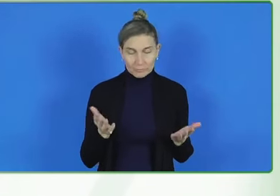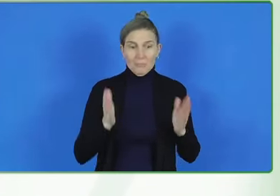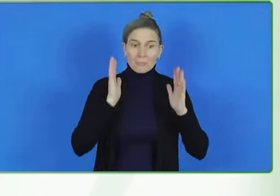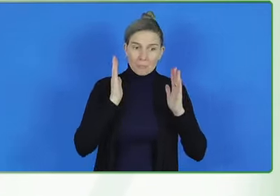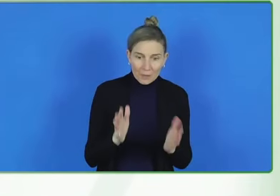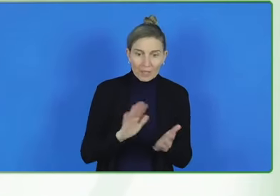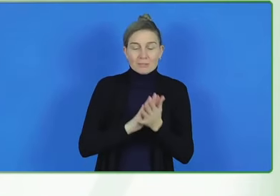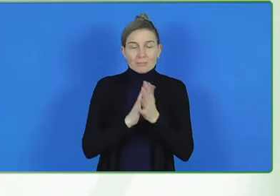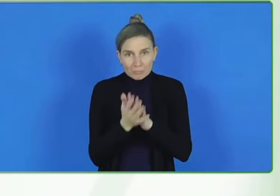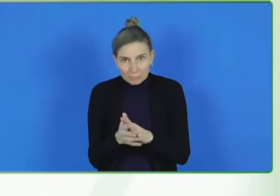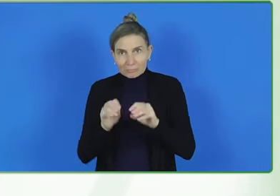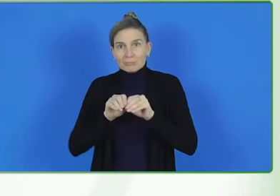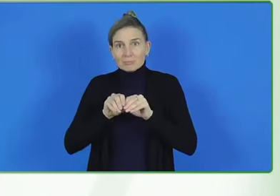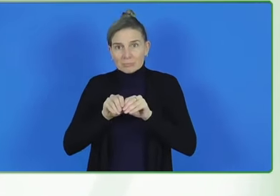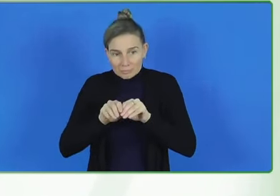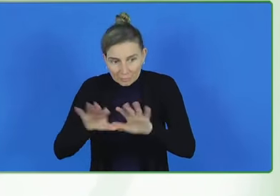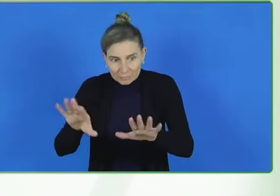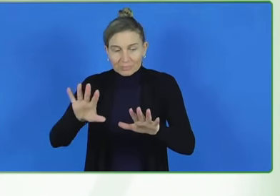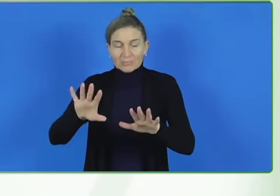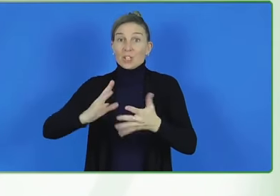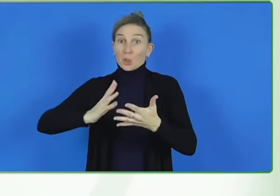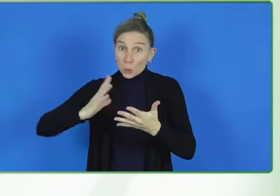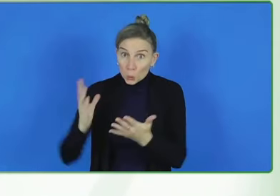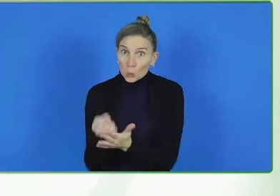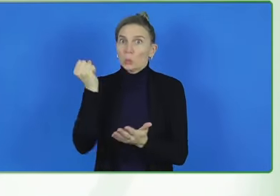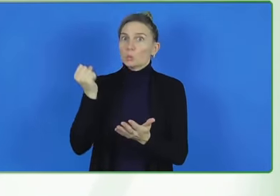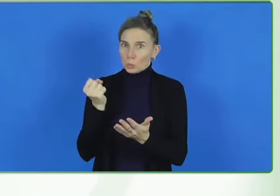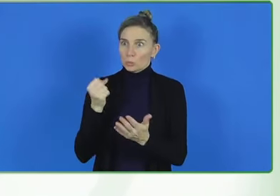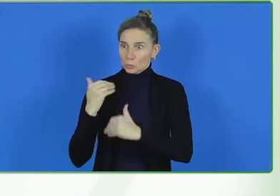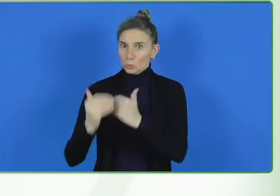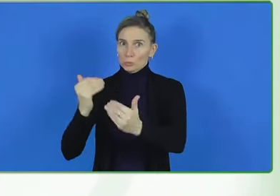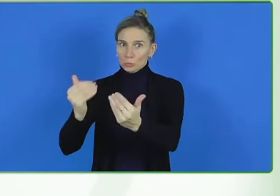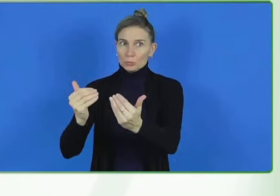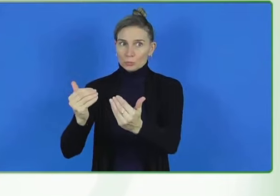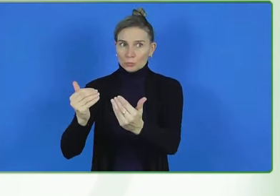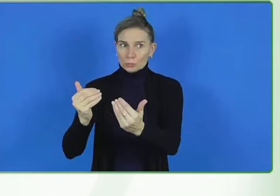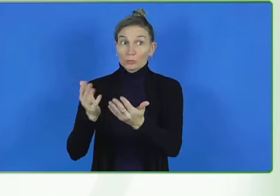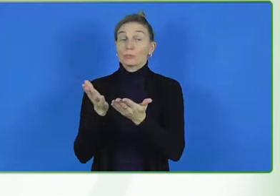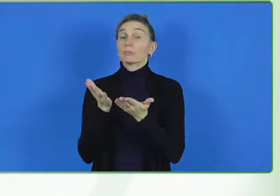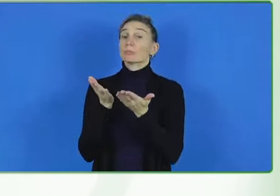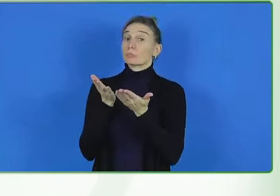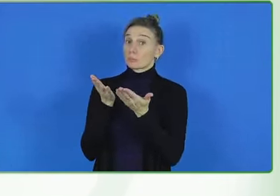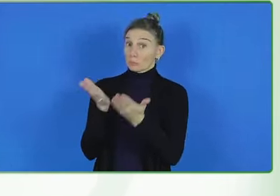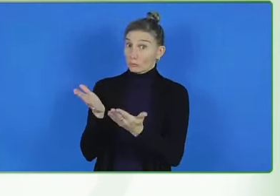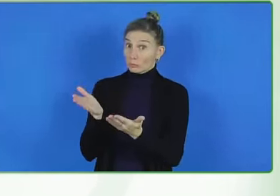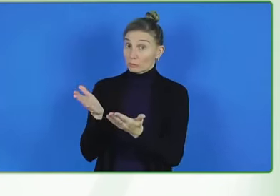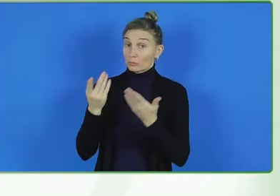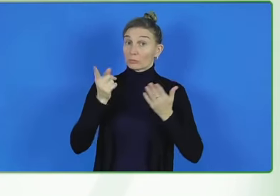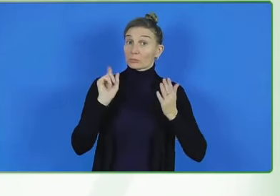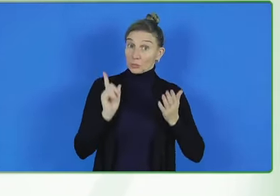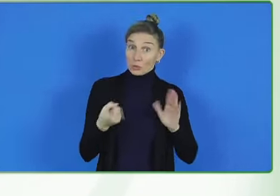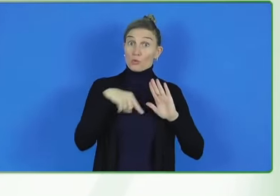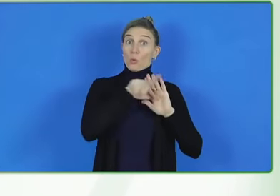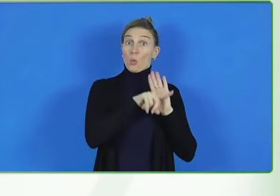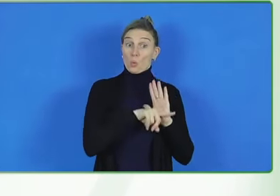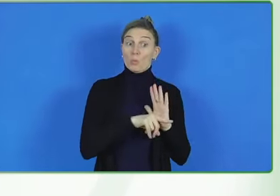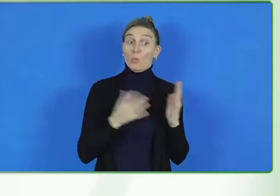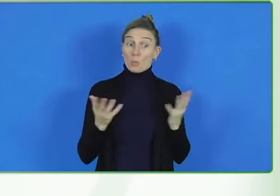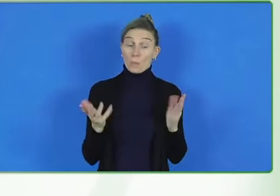used. And for that purpose, these requirements are intended for adoption by member